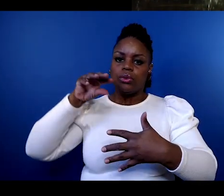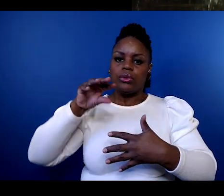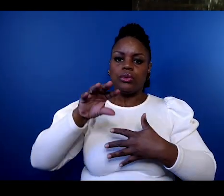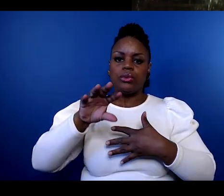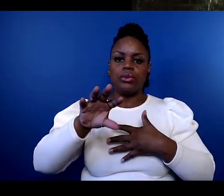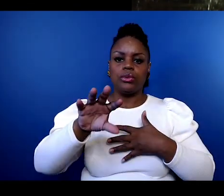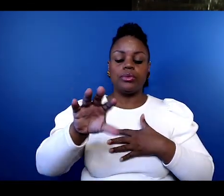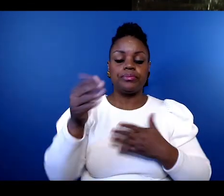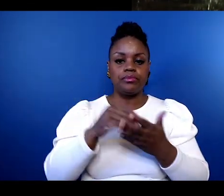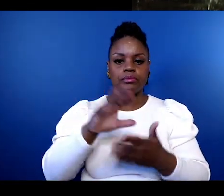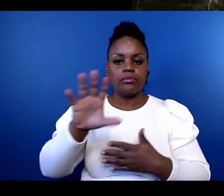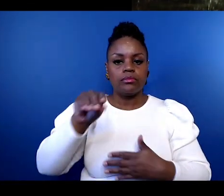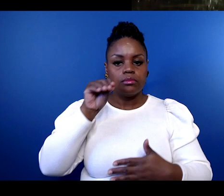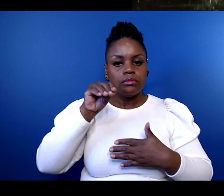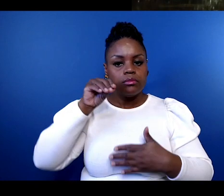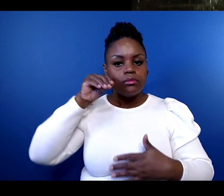Deep inhale.